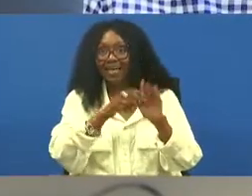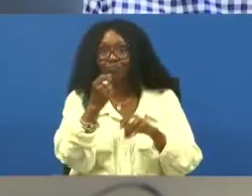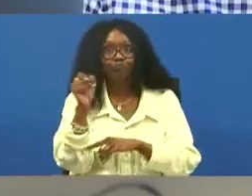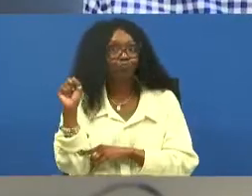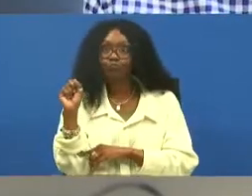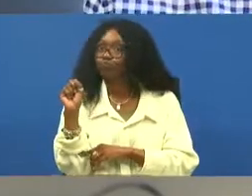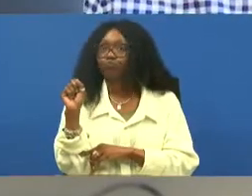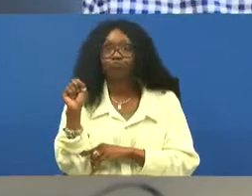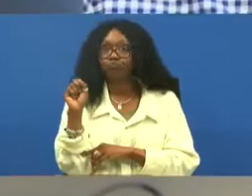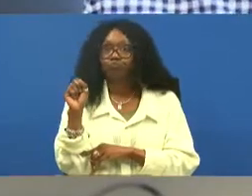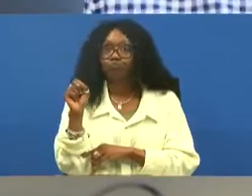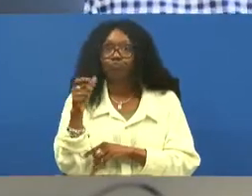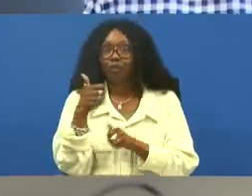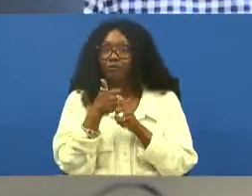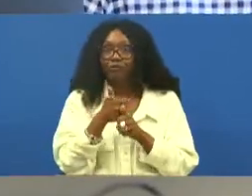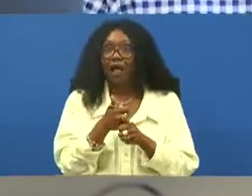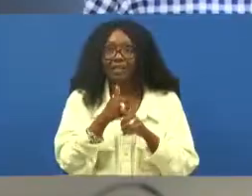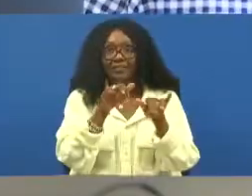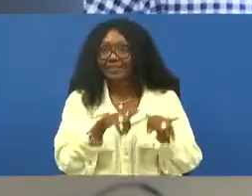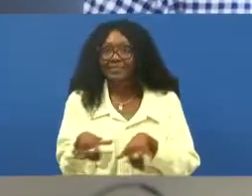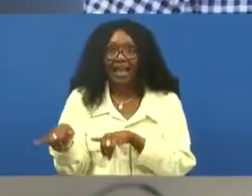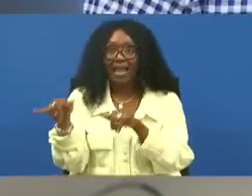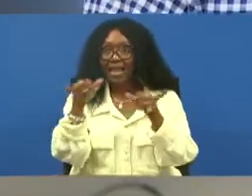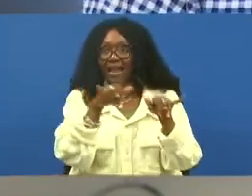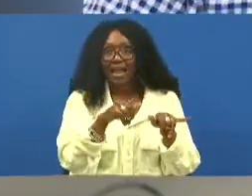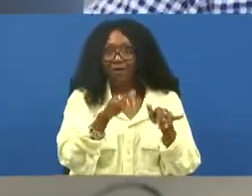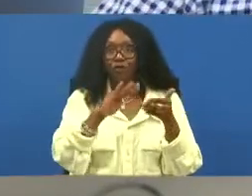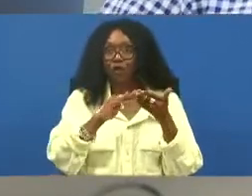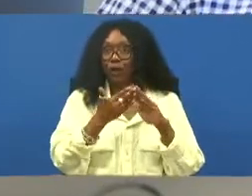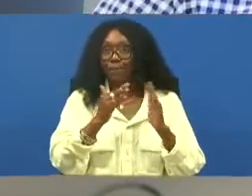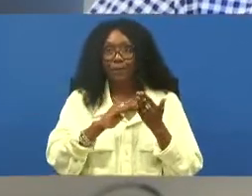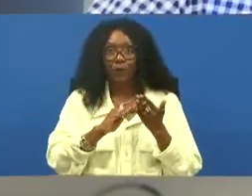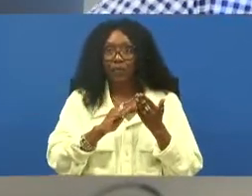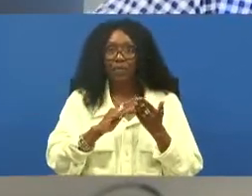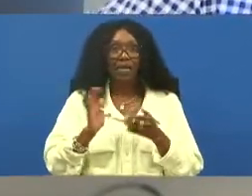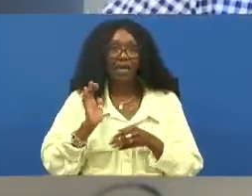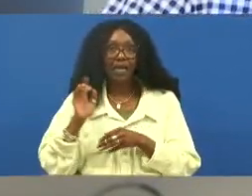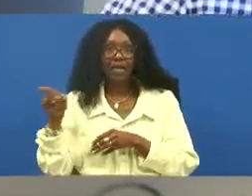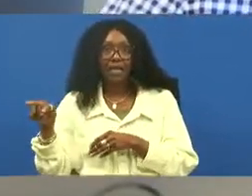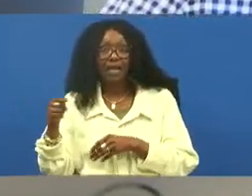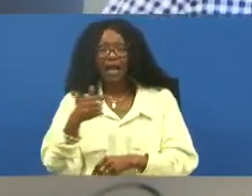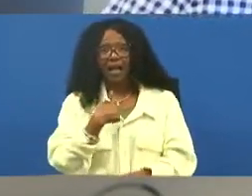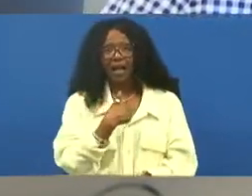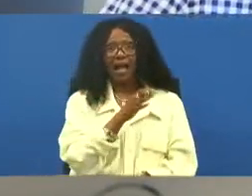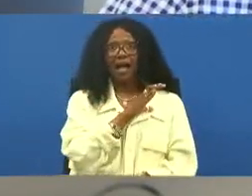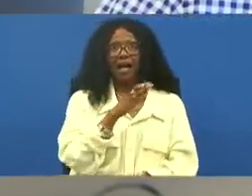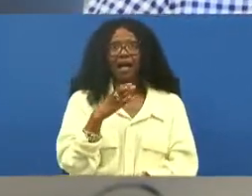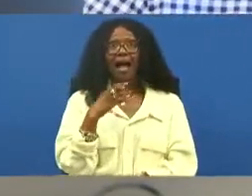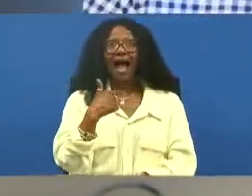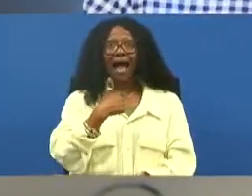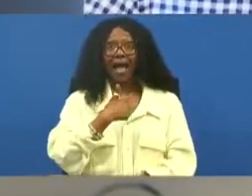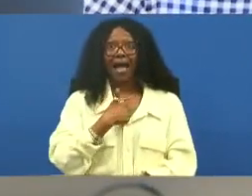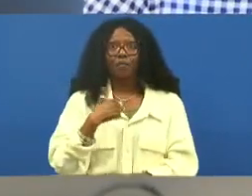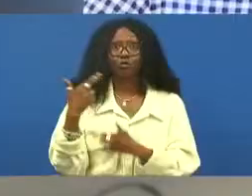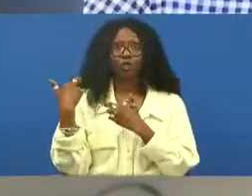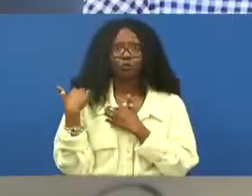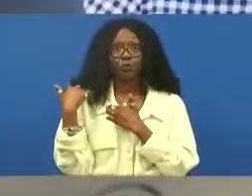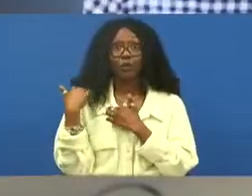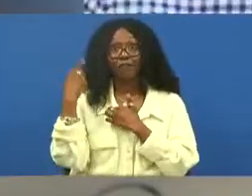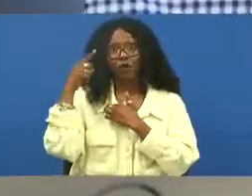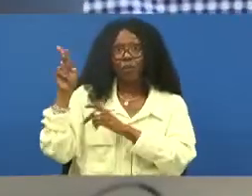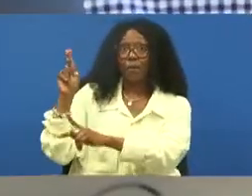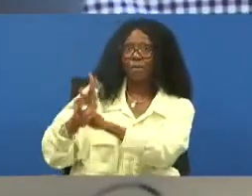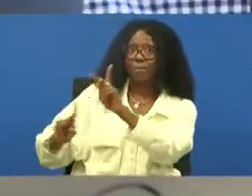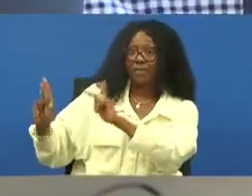is not consistent with the characteristics of this community. I tell people as a council member, member, you know, I am responsible for the constituents and